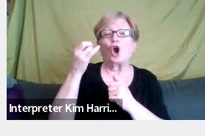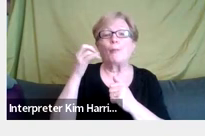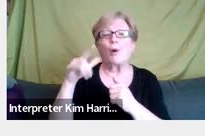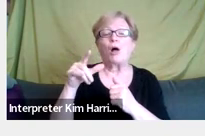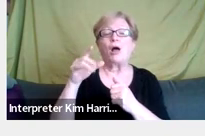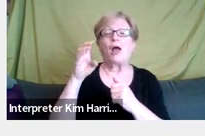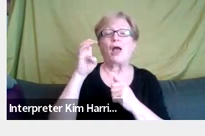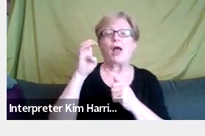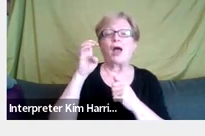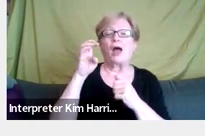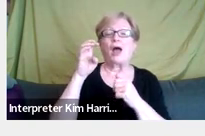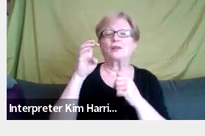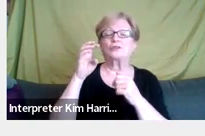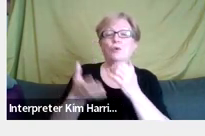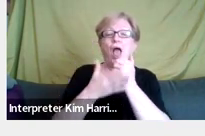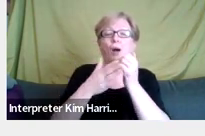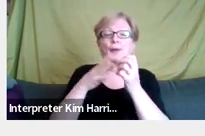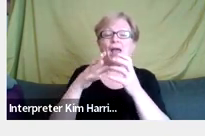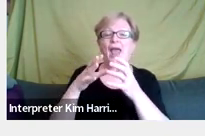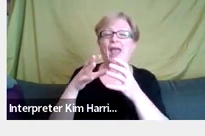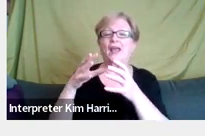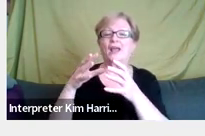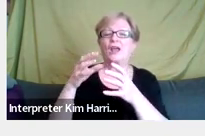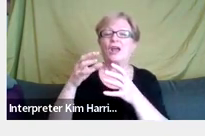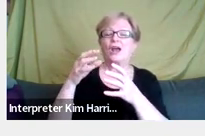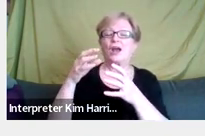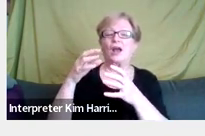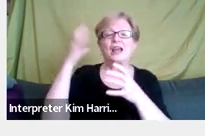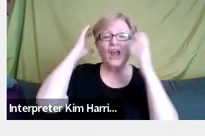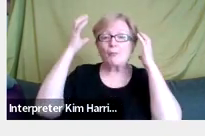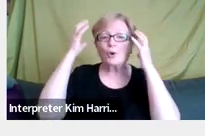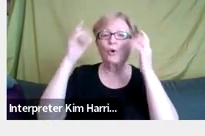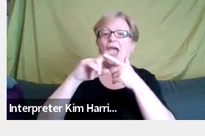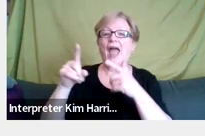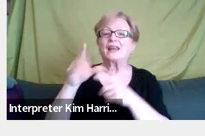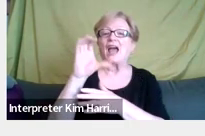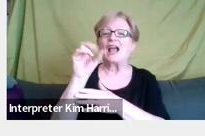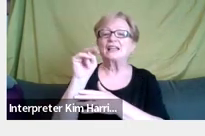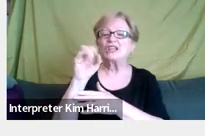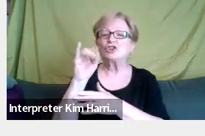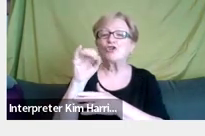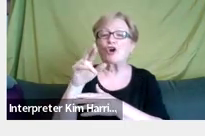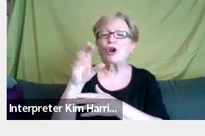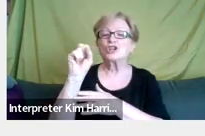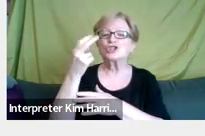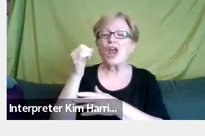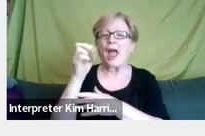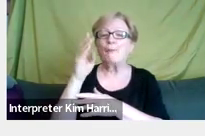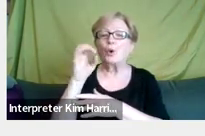innovate a shampoo or conditioner that based on the